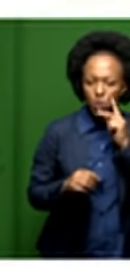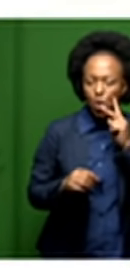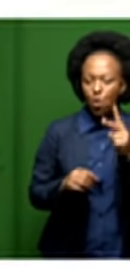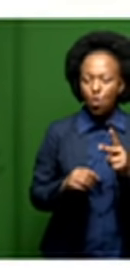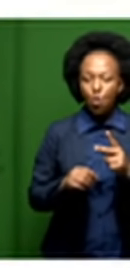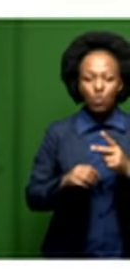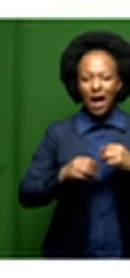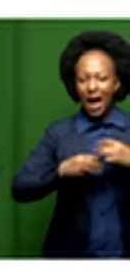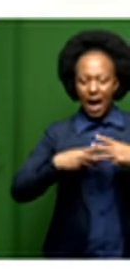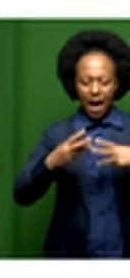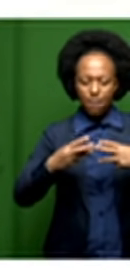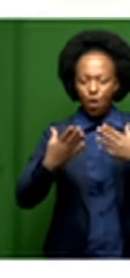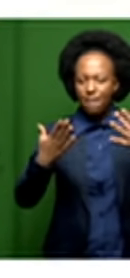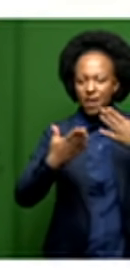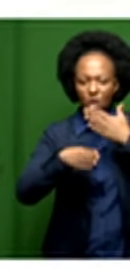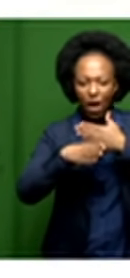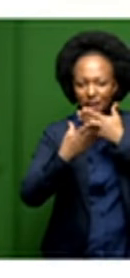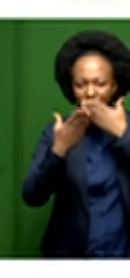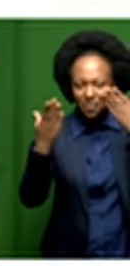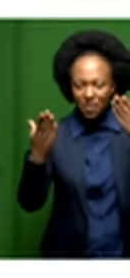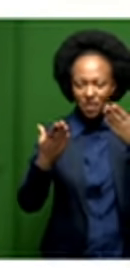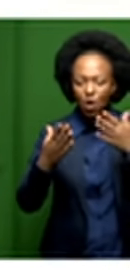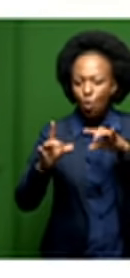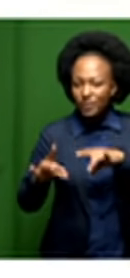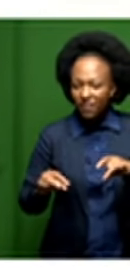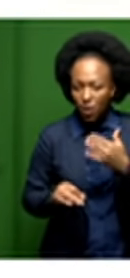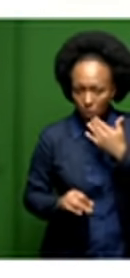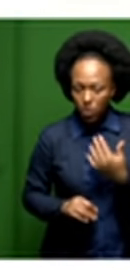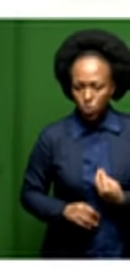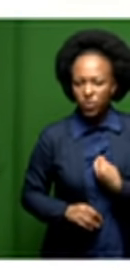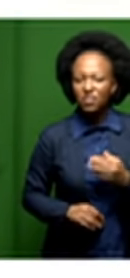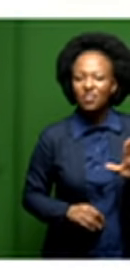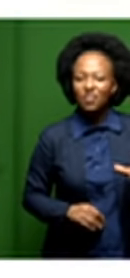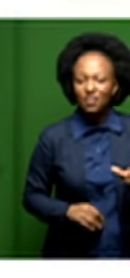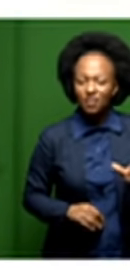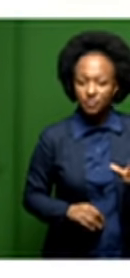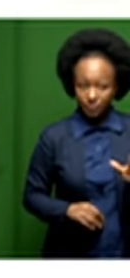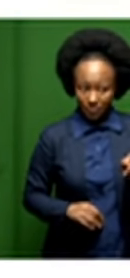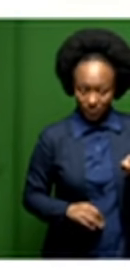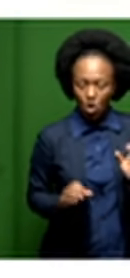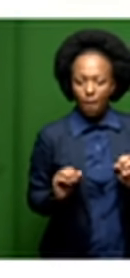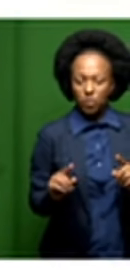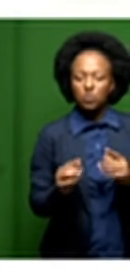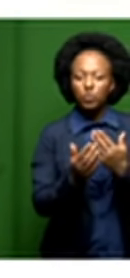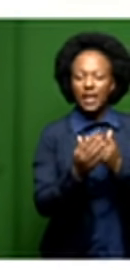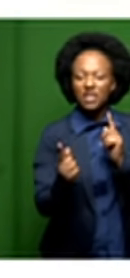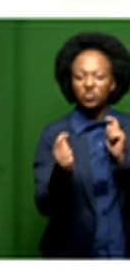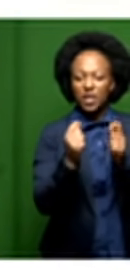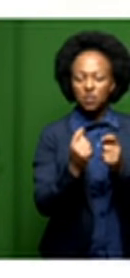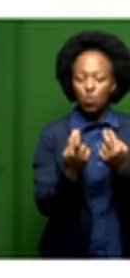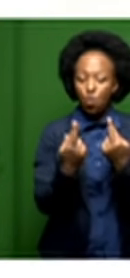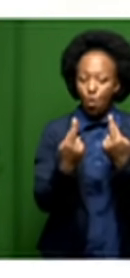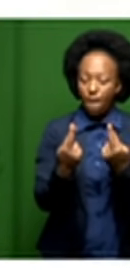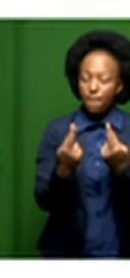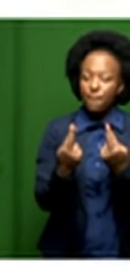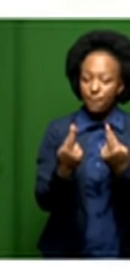the unemployed, we look at those that are suffering in South Africa, it is the youth. But this could be an opportunity to change it, and let's hope that it